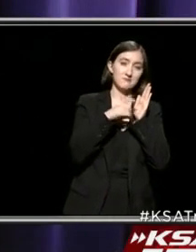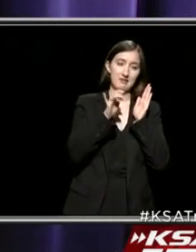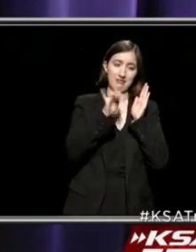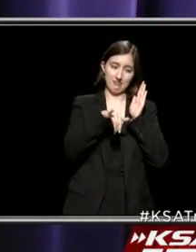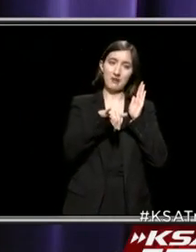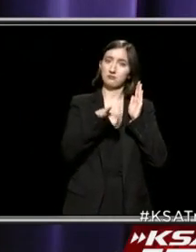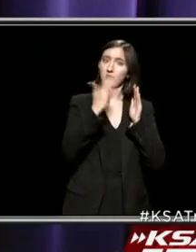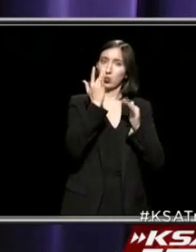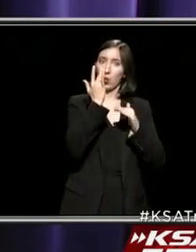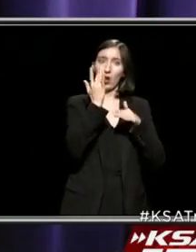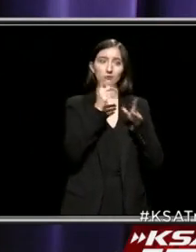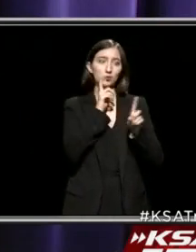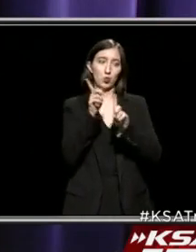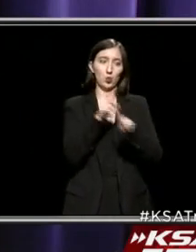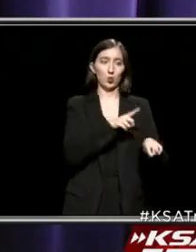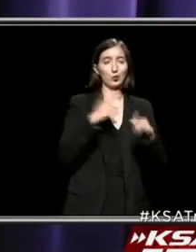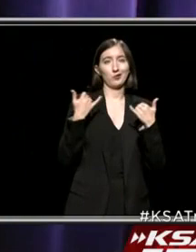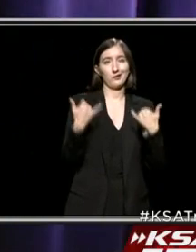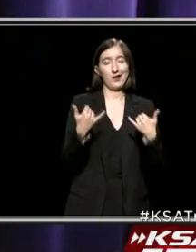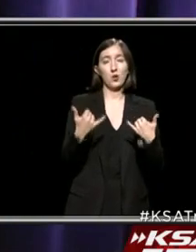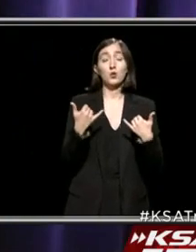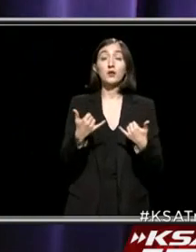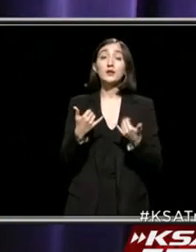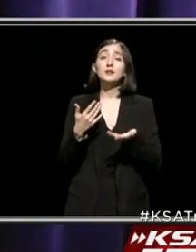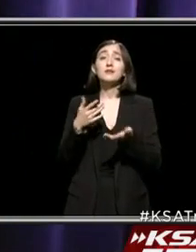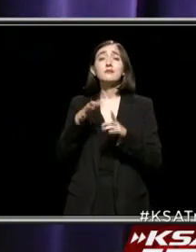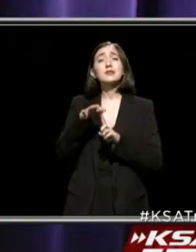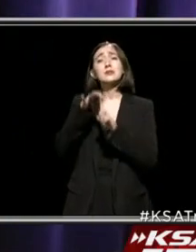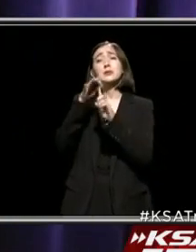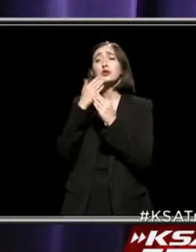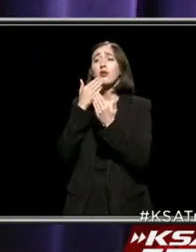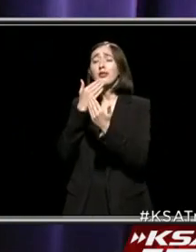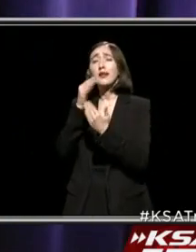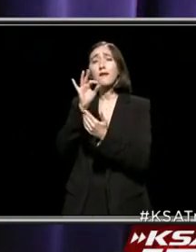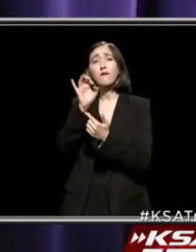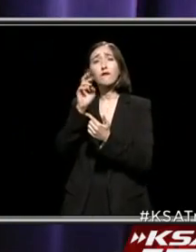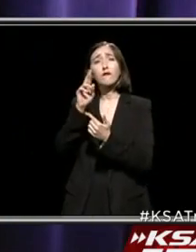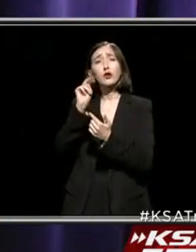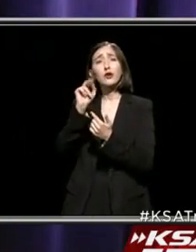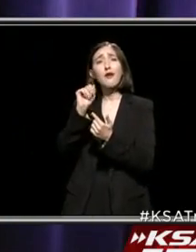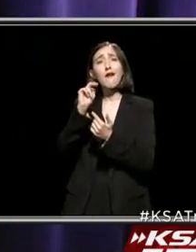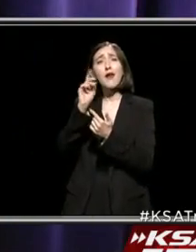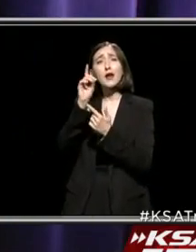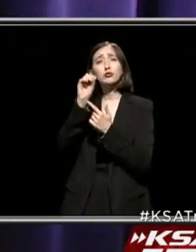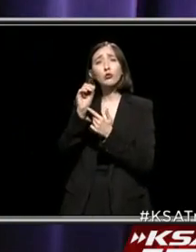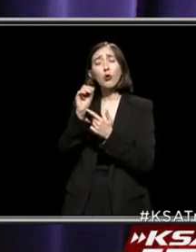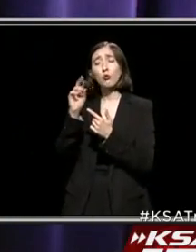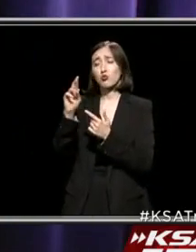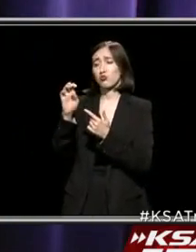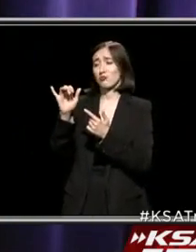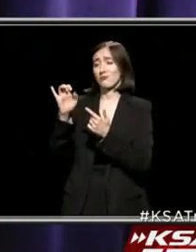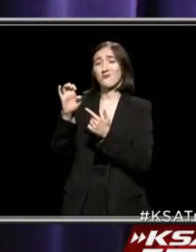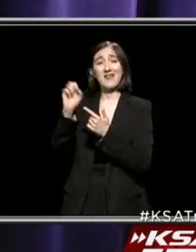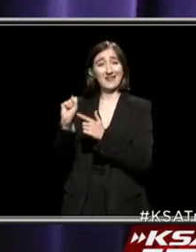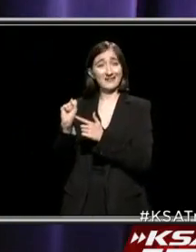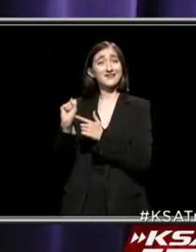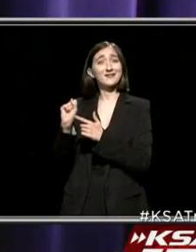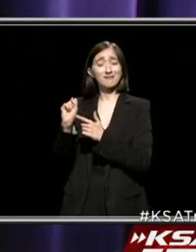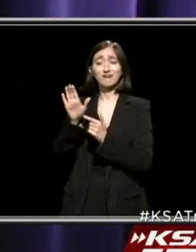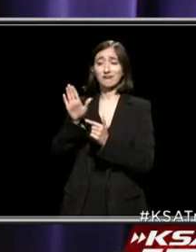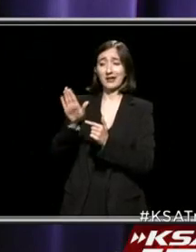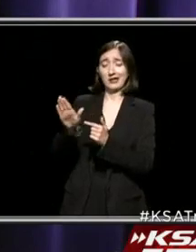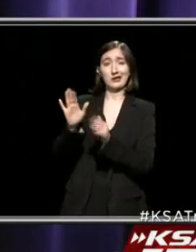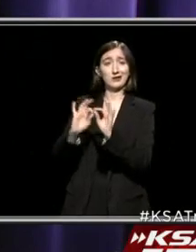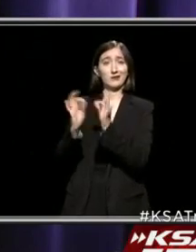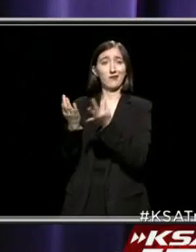this time. I want to give a special thanks out there to Fernando Reyes and his family. They're also producing shields,